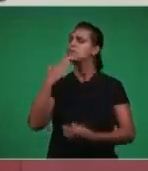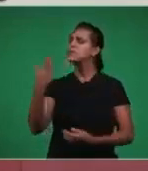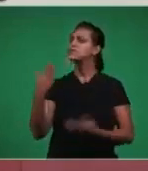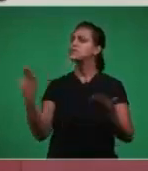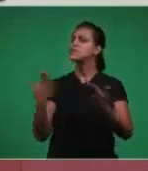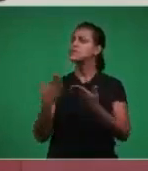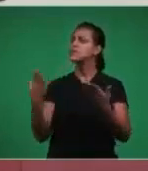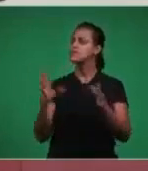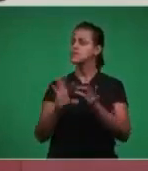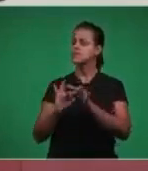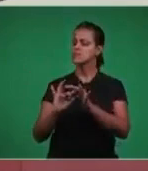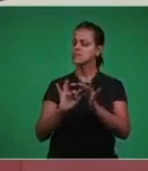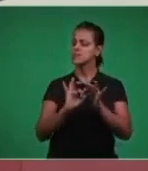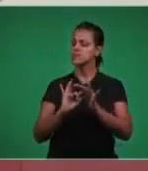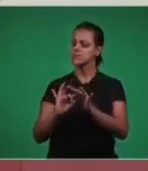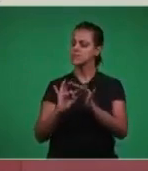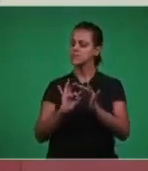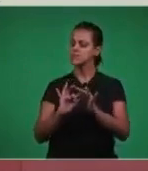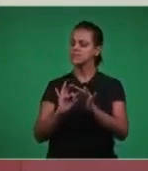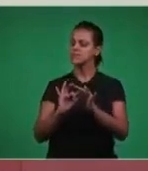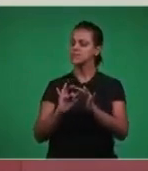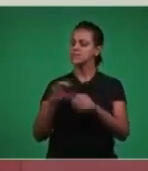Where's the renewal of the fellowship?